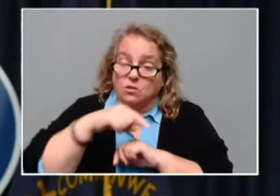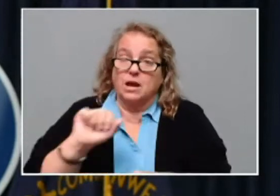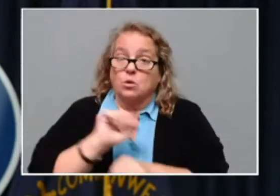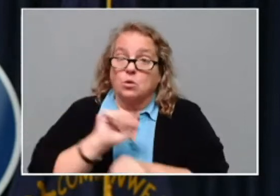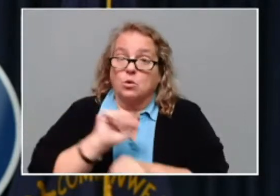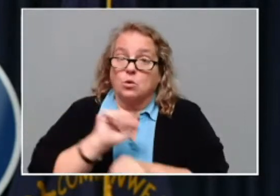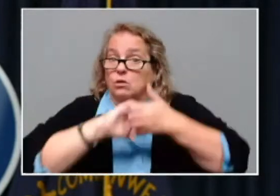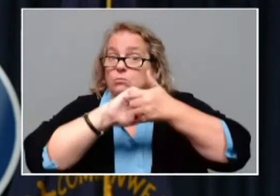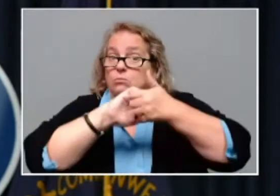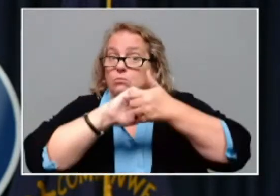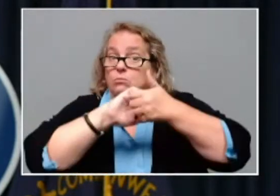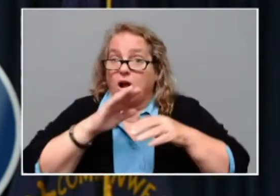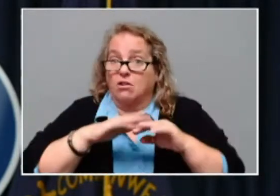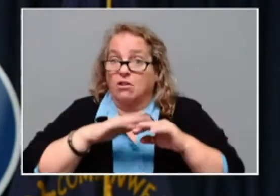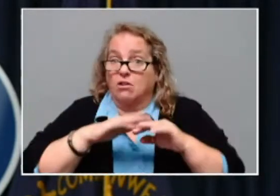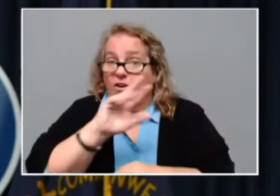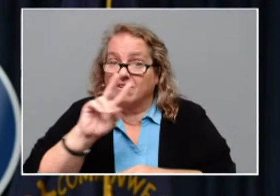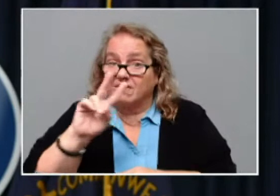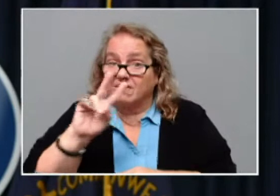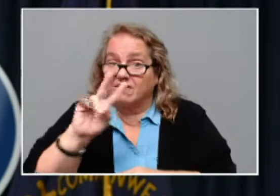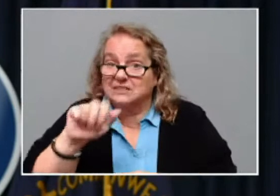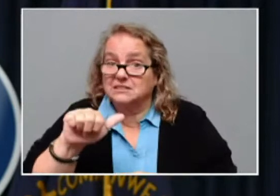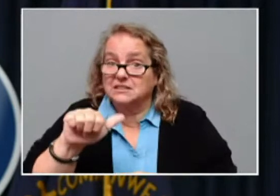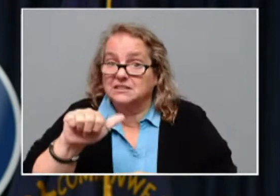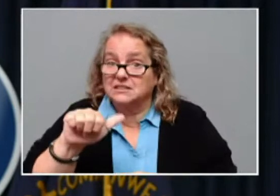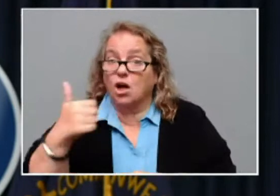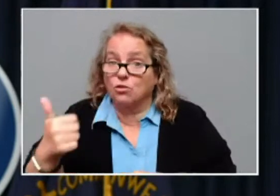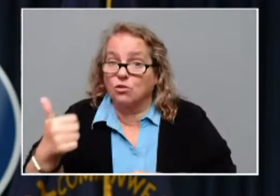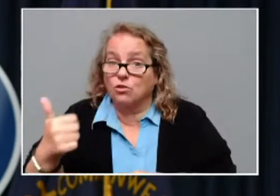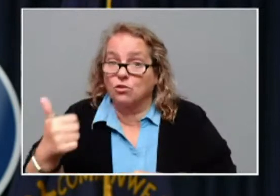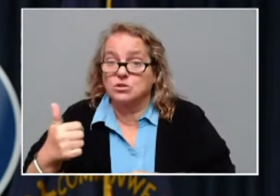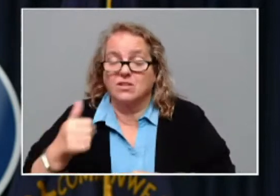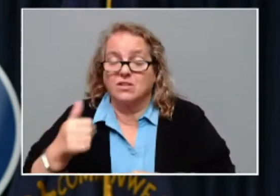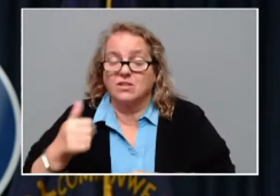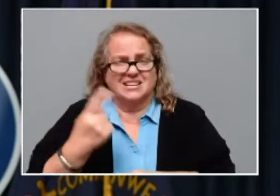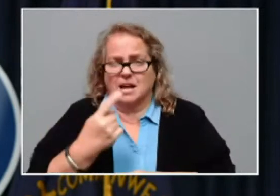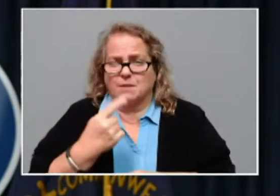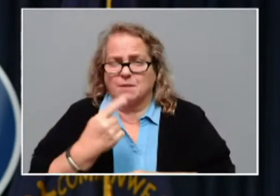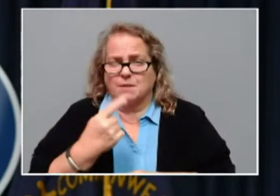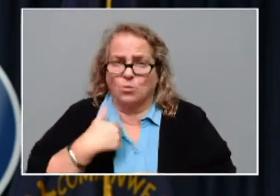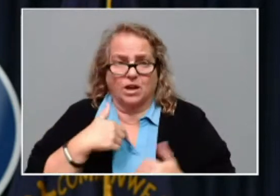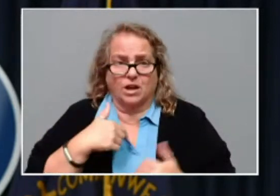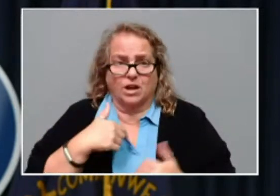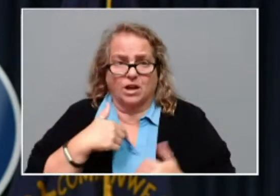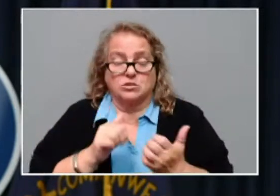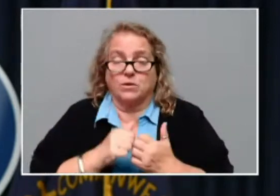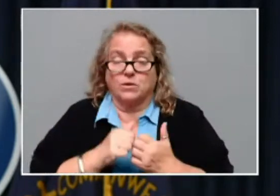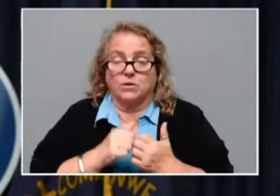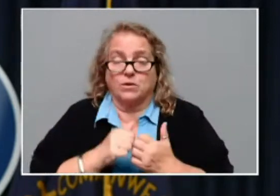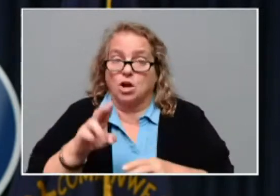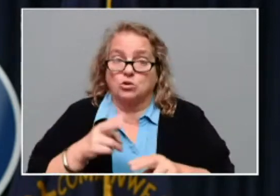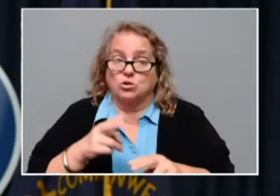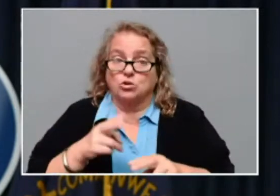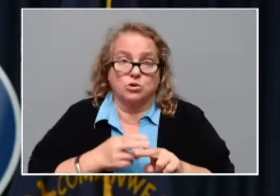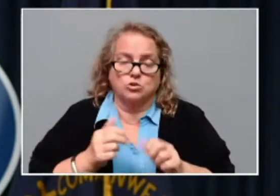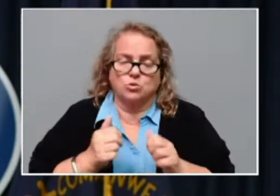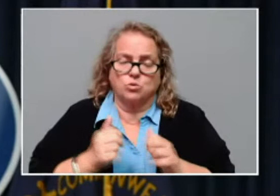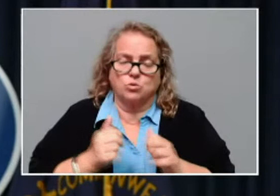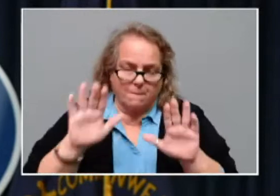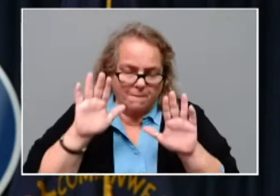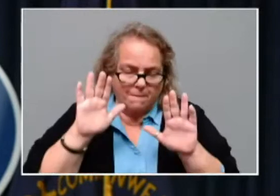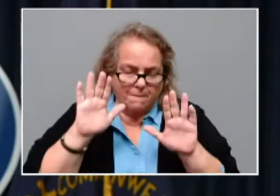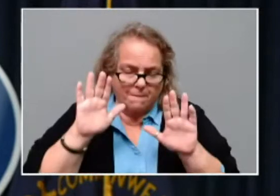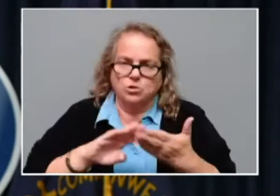and others. It's certainly something we use to address doctor shortages with amazing community members